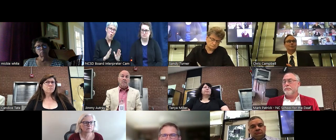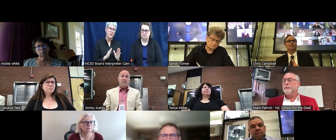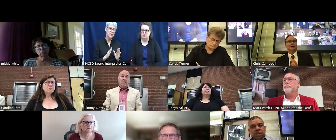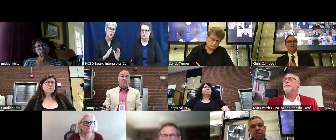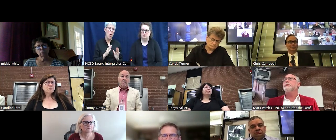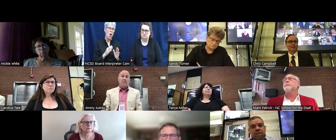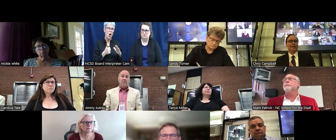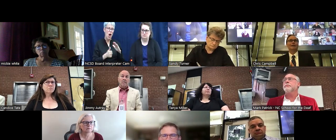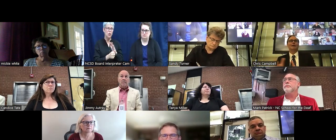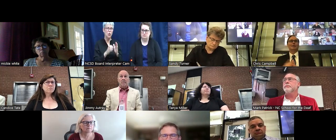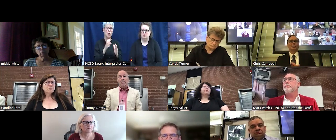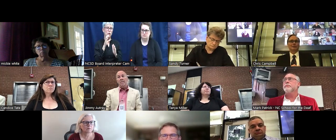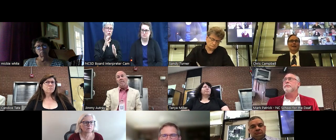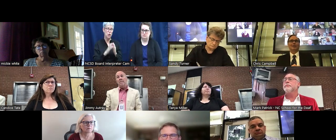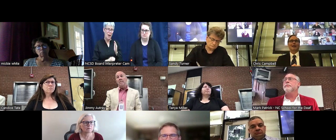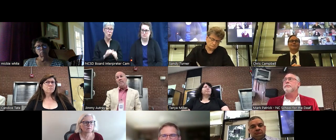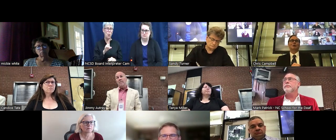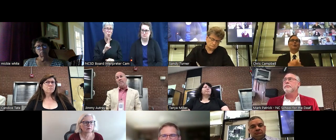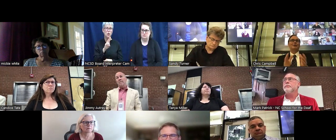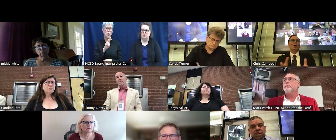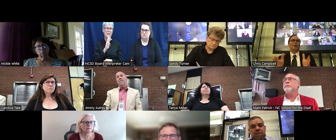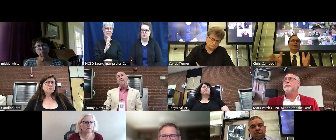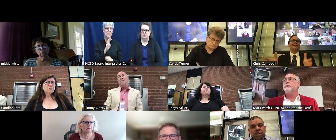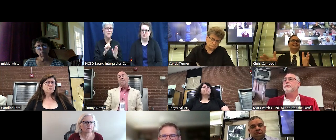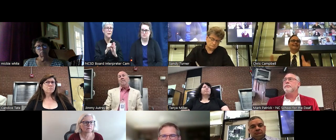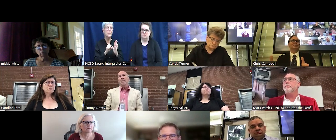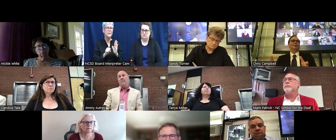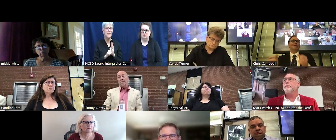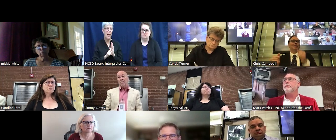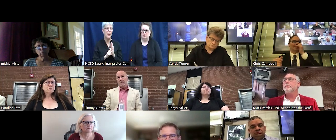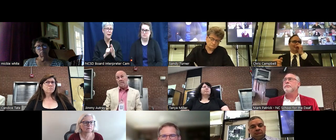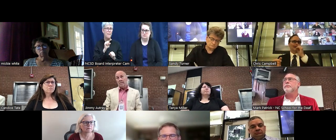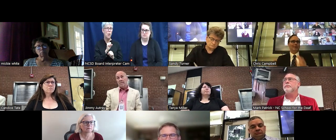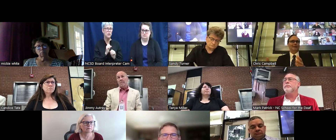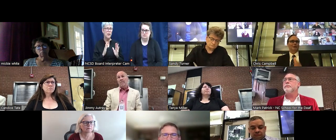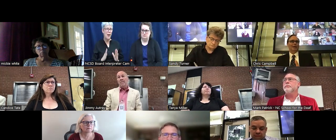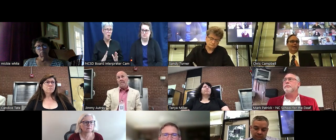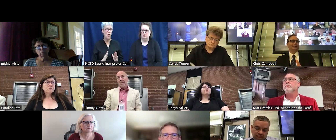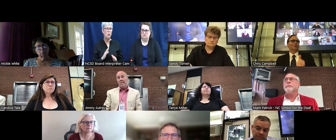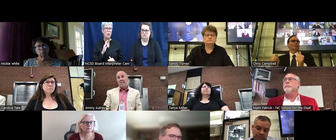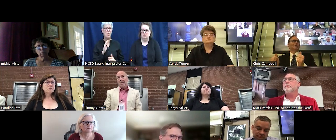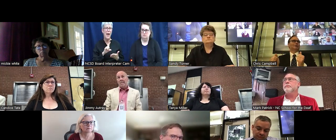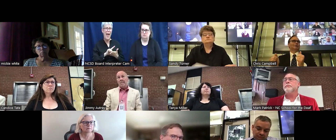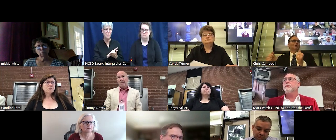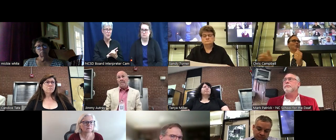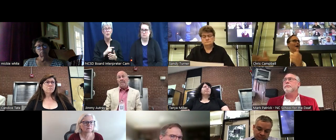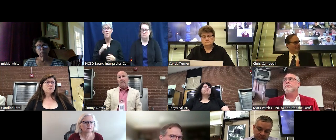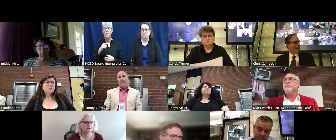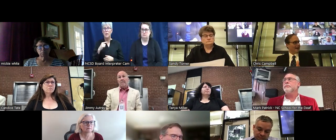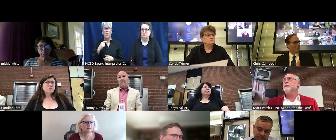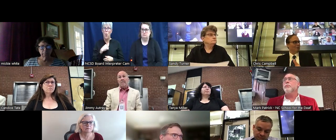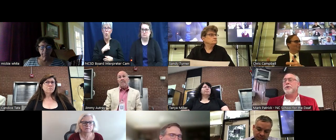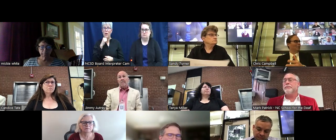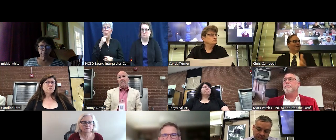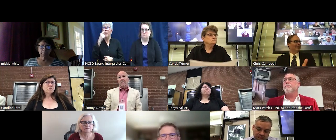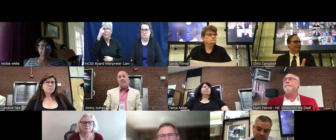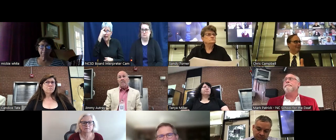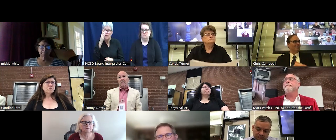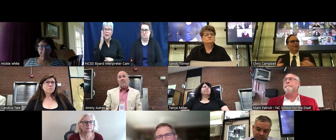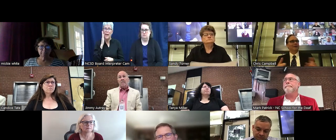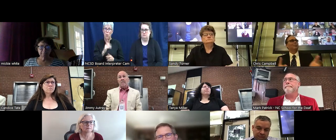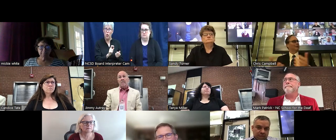126, which is under the State Personnel Act. So we don't anticipate a big change right now with